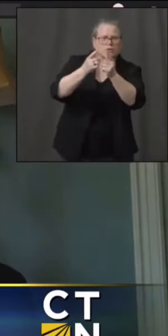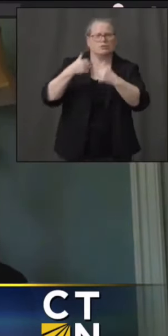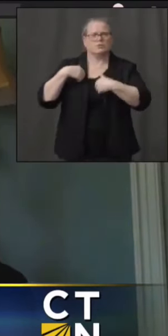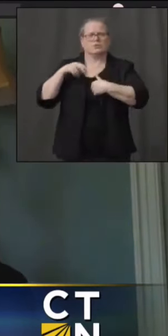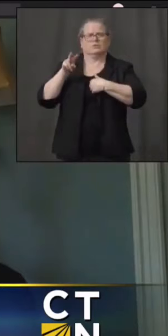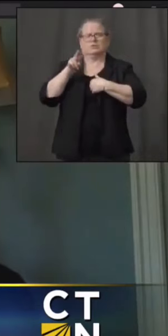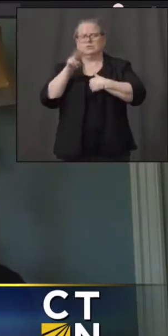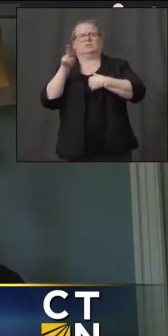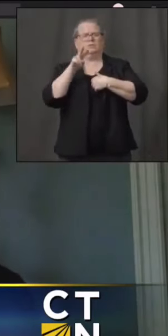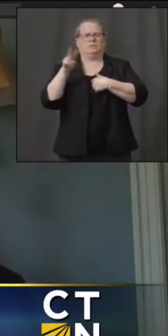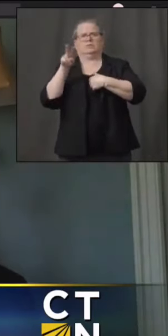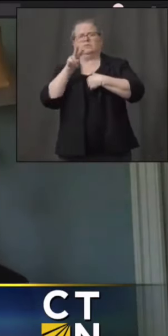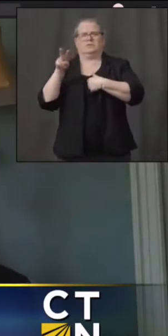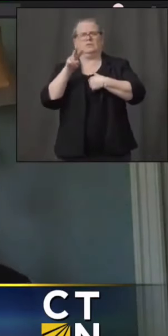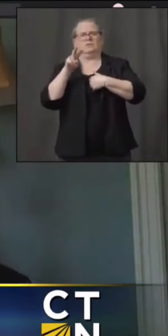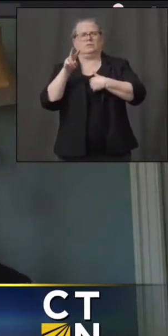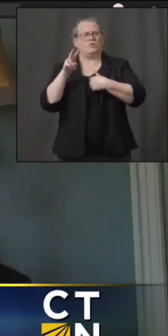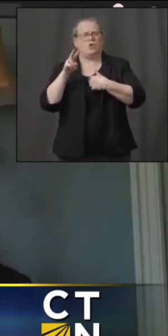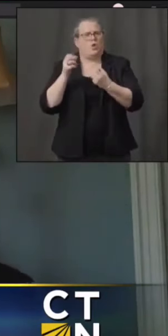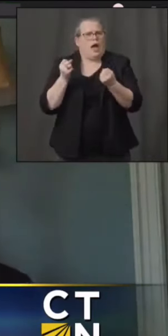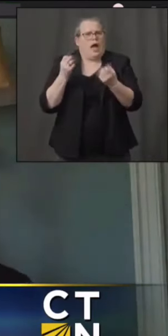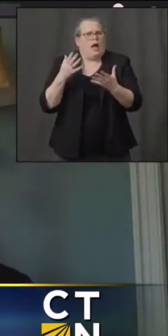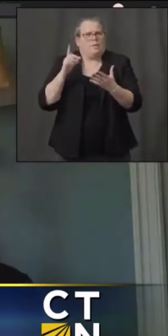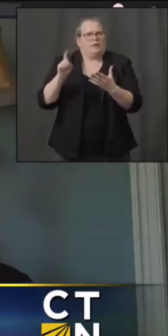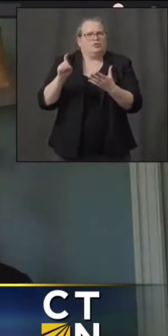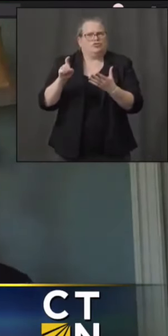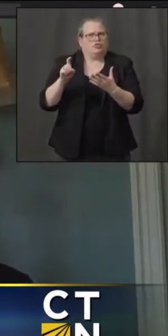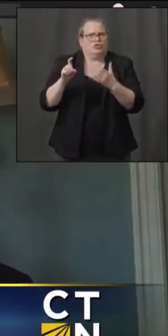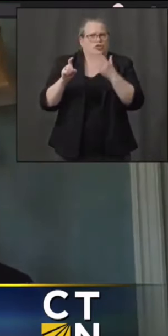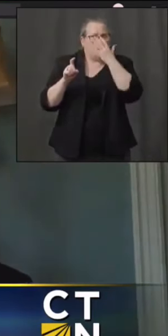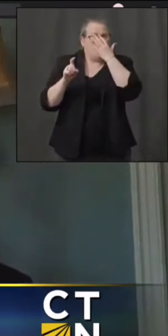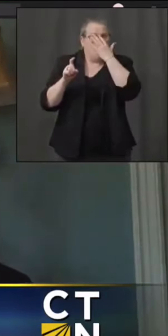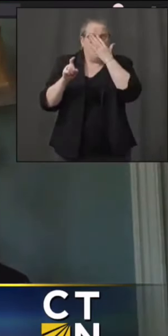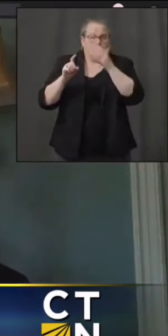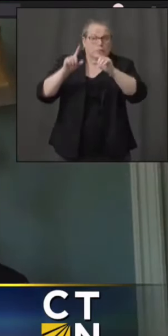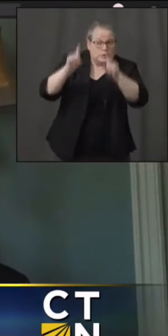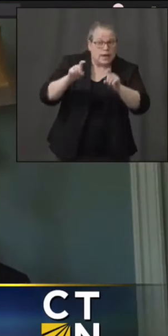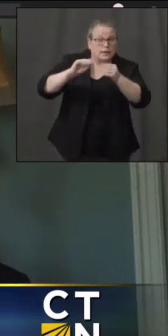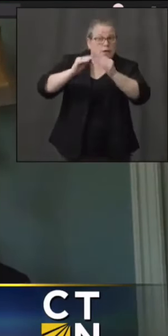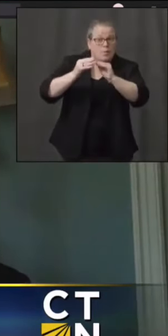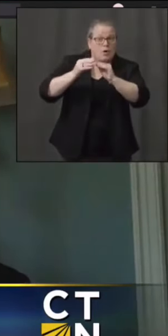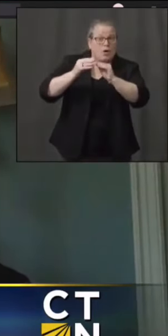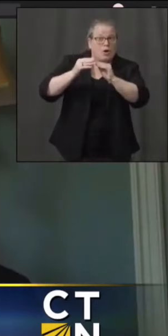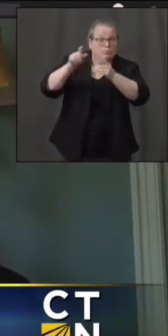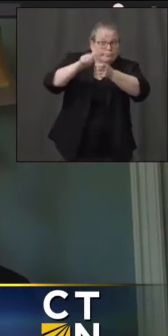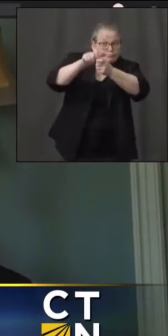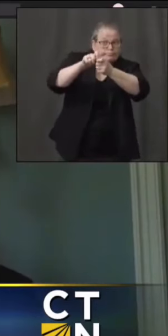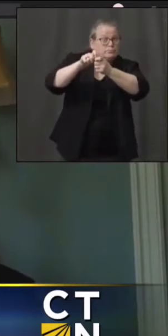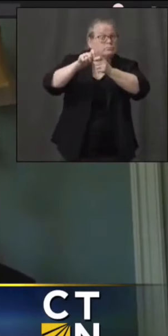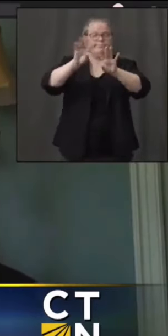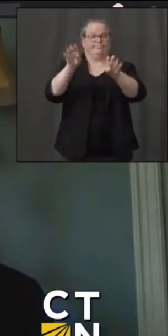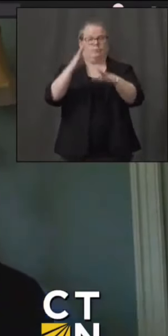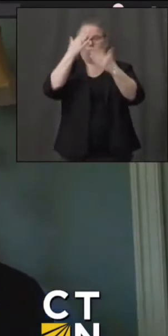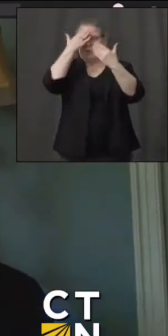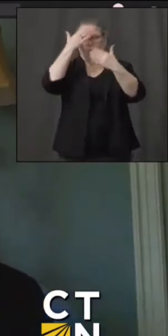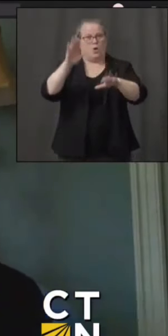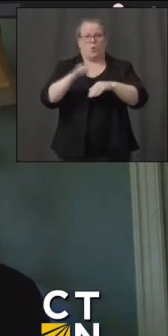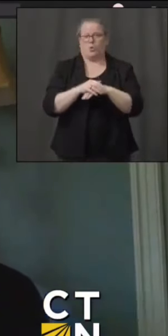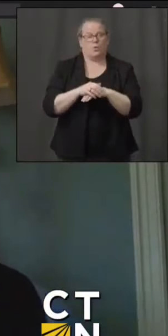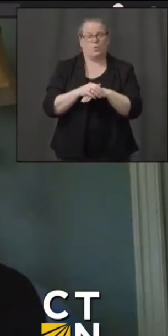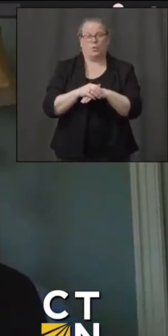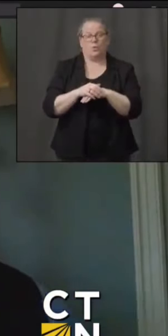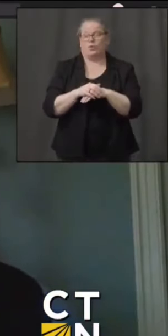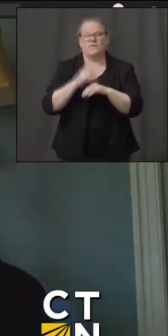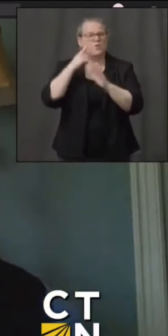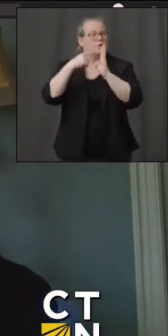exactly that number should be. One of the suggestions that was raised a couple days ago